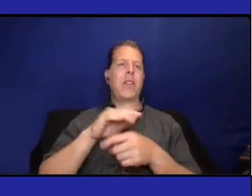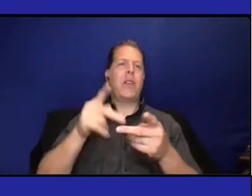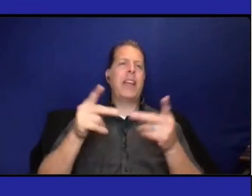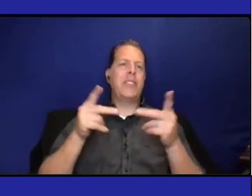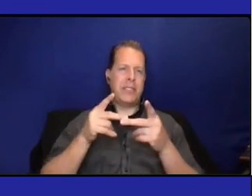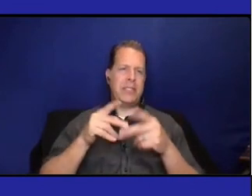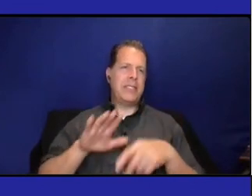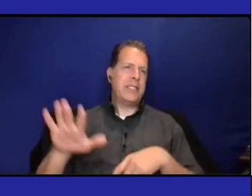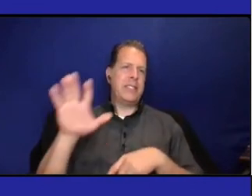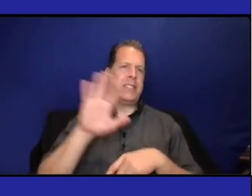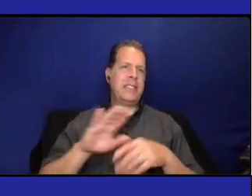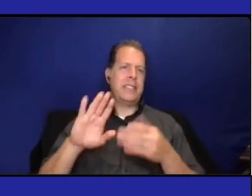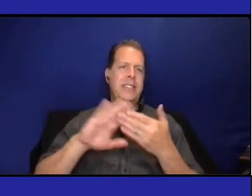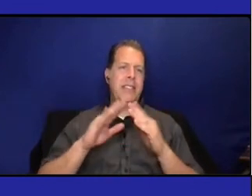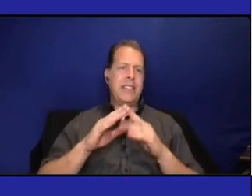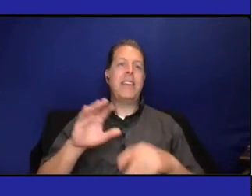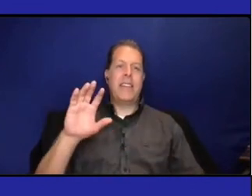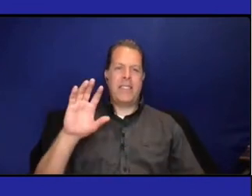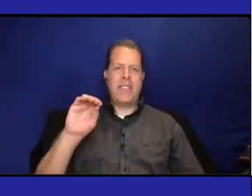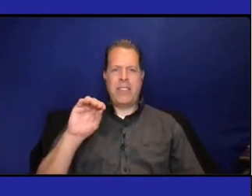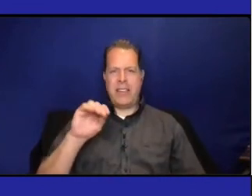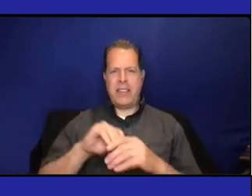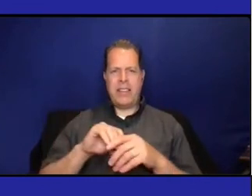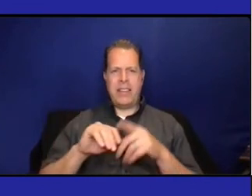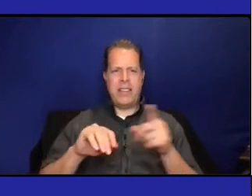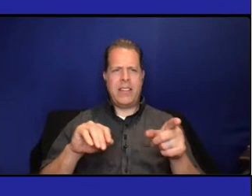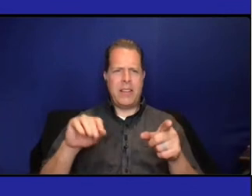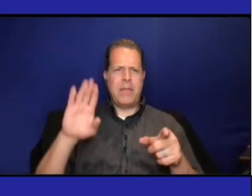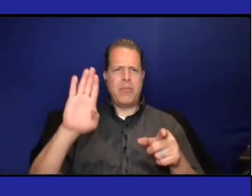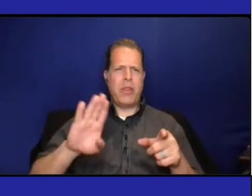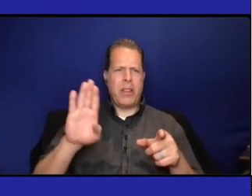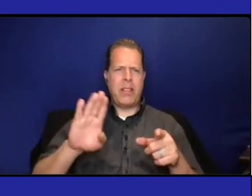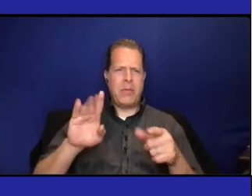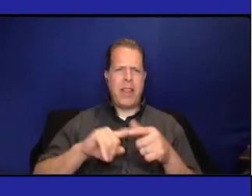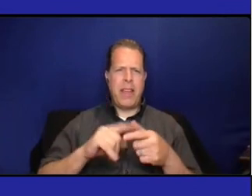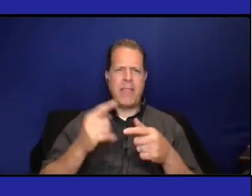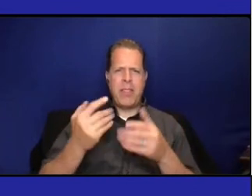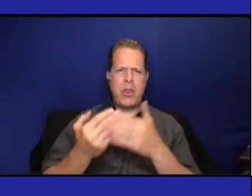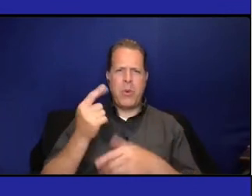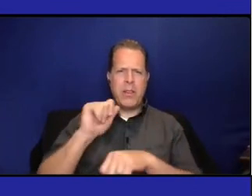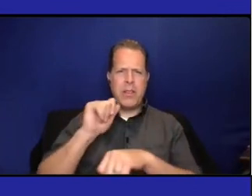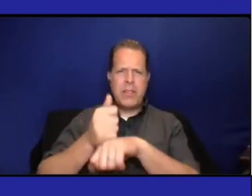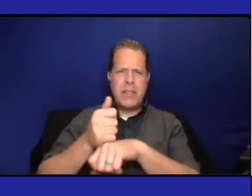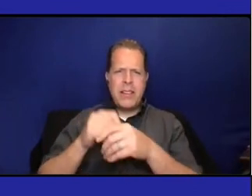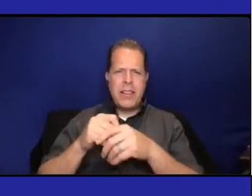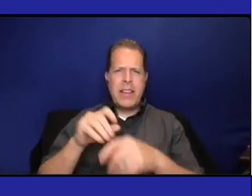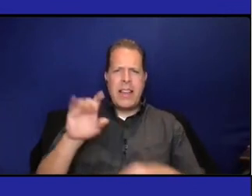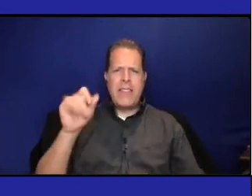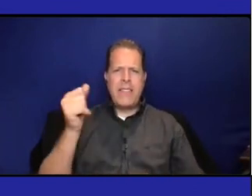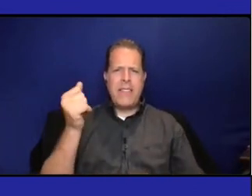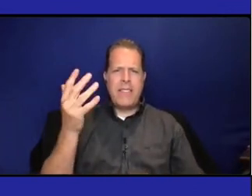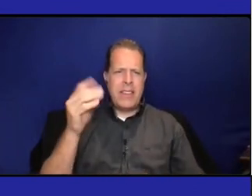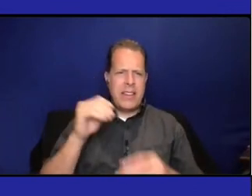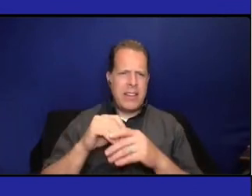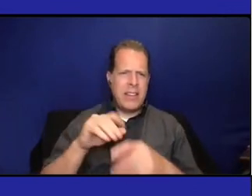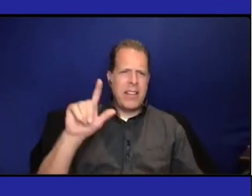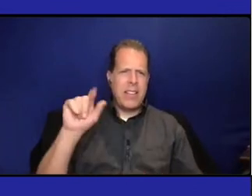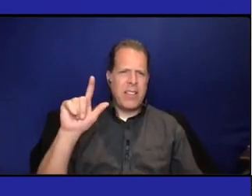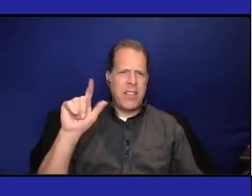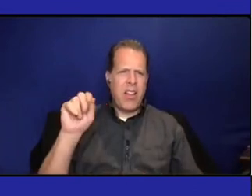Brooklyn, including, by the way, the one in red in the middle is our new clinic at 815 Broadway, our Long COVID Center of Excellence